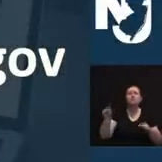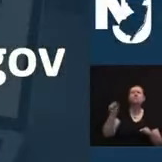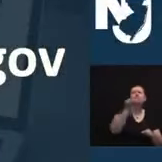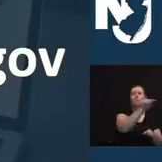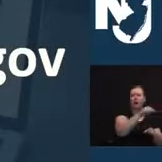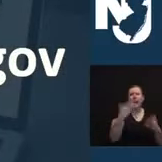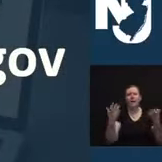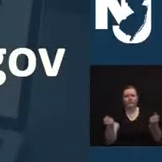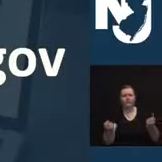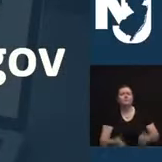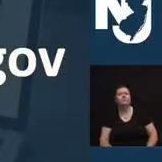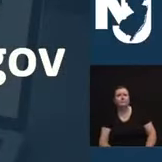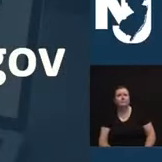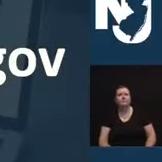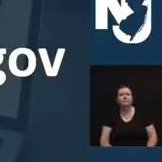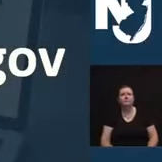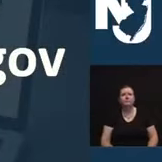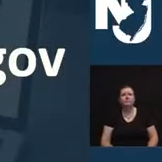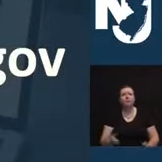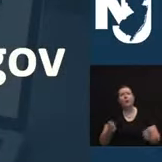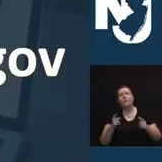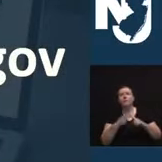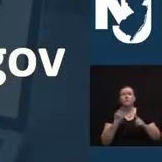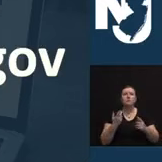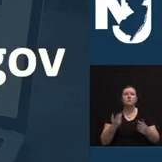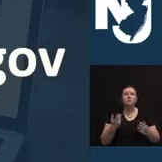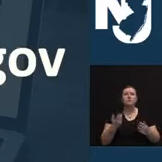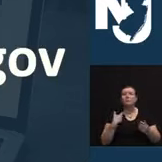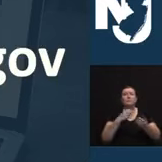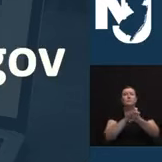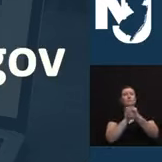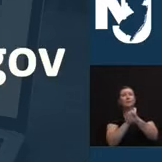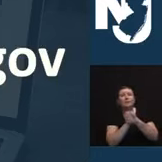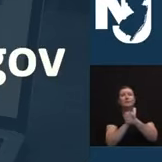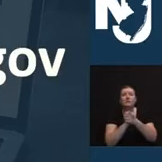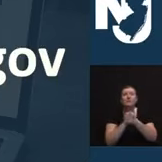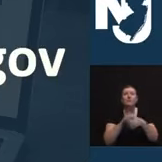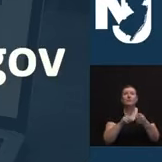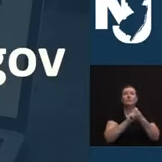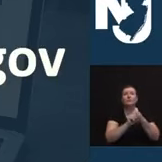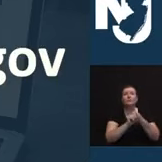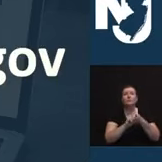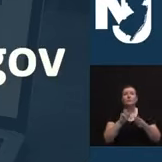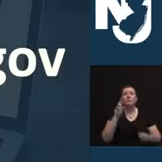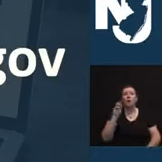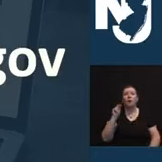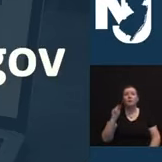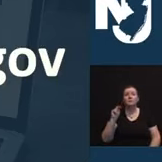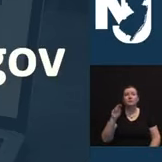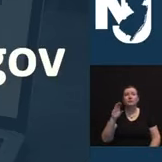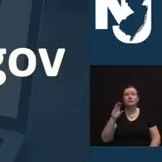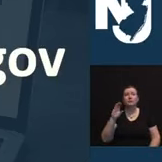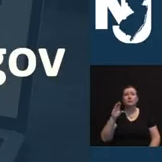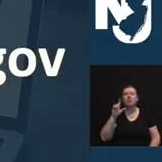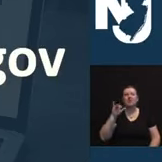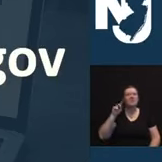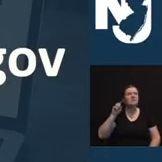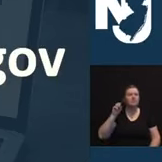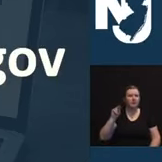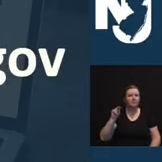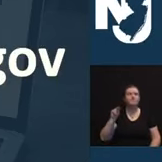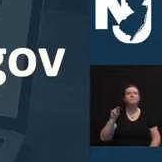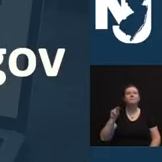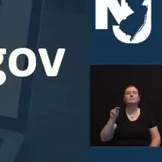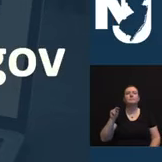out of congratulations to an old friend, Ron Klain, who was just named overnight as President-elect,